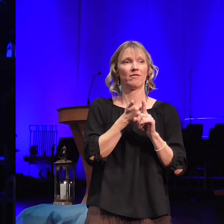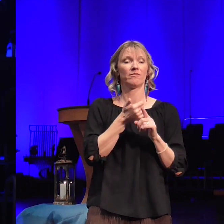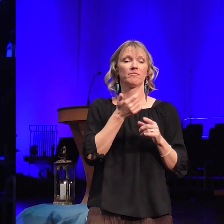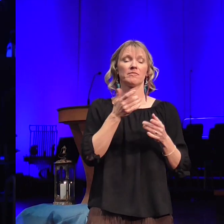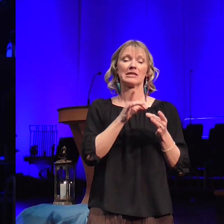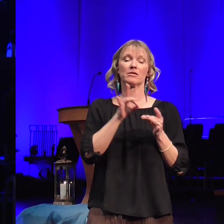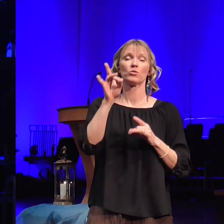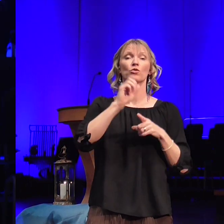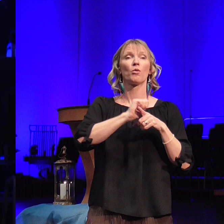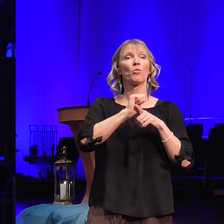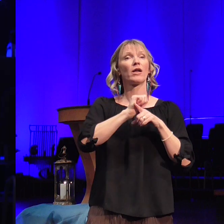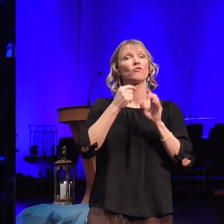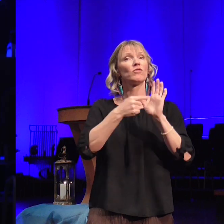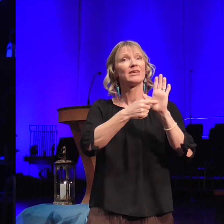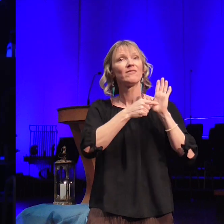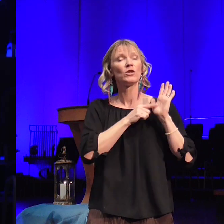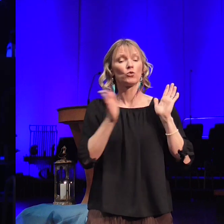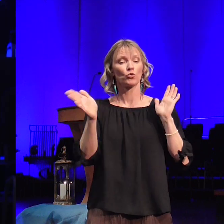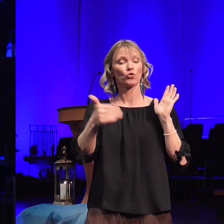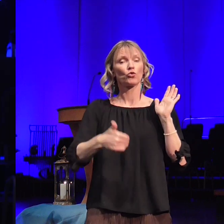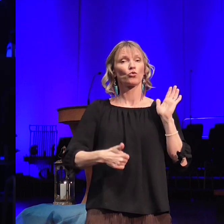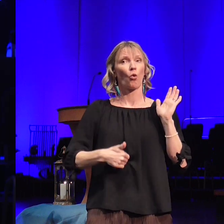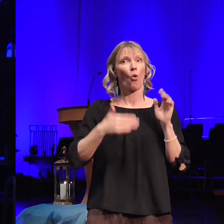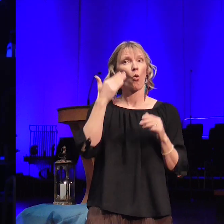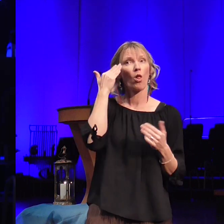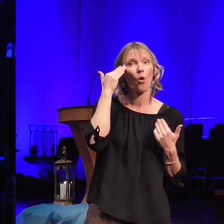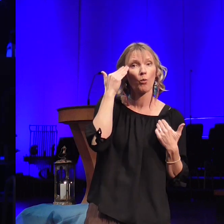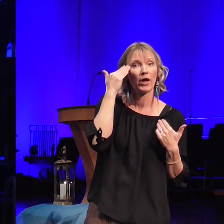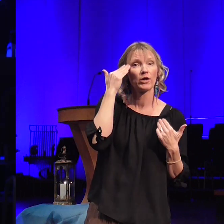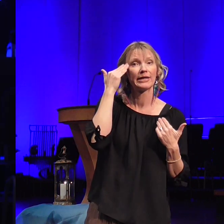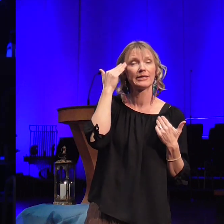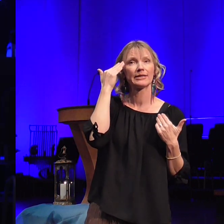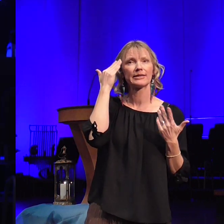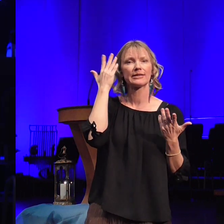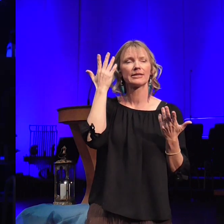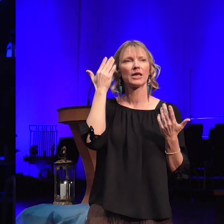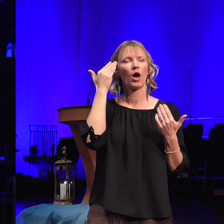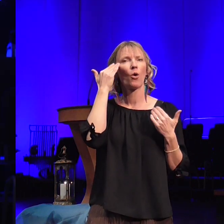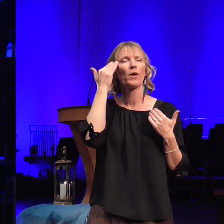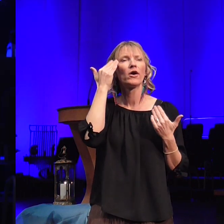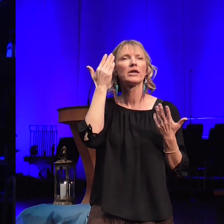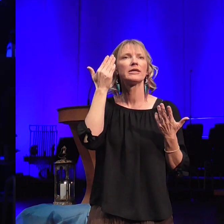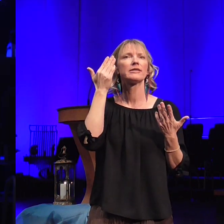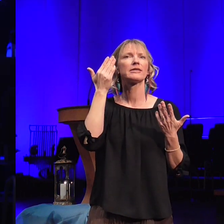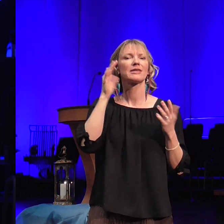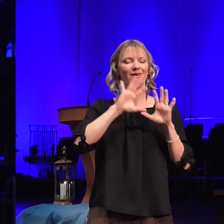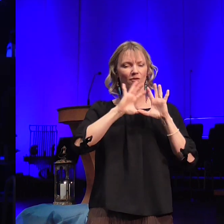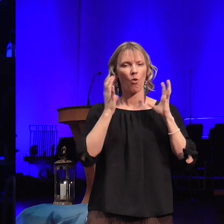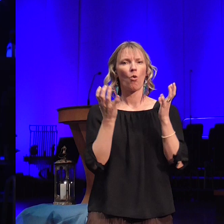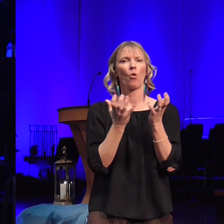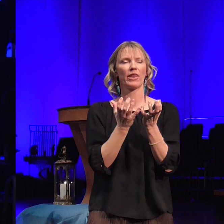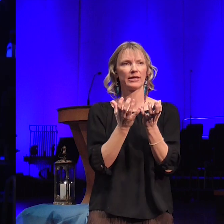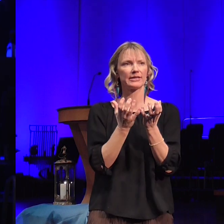spiritual practice reveals soul awareness. Absolutely. It's an awareness of wholeness, even when we're in